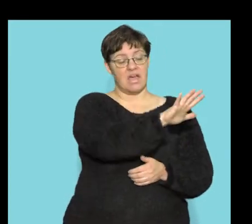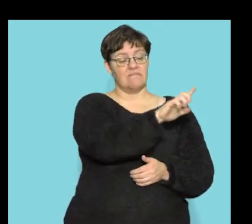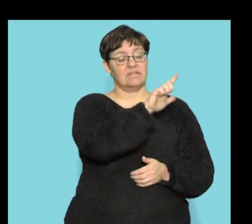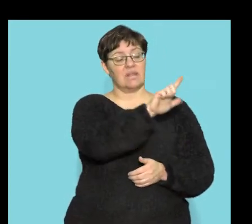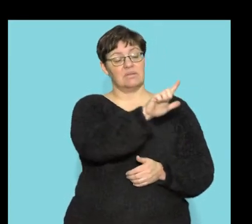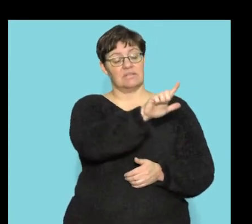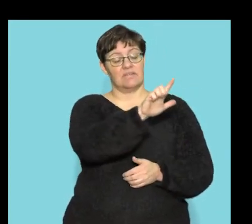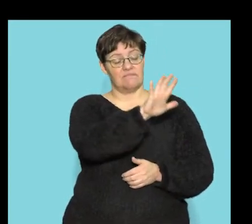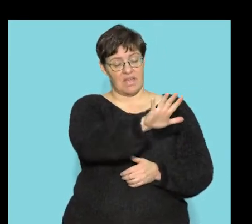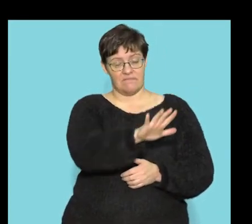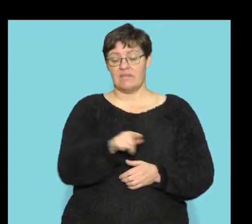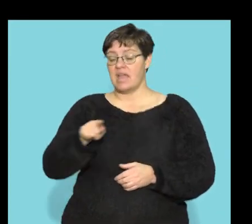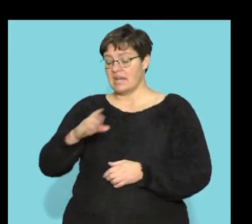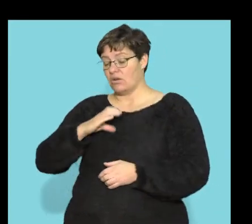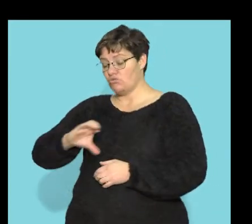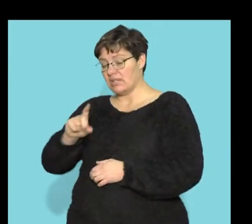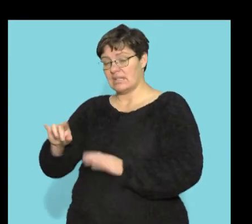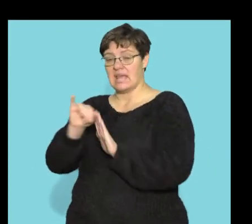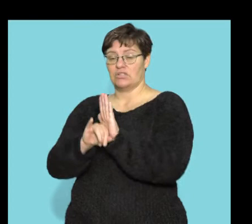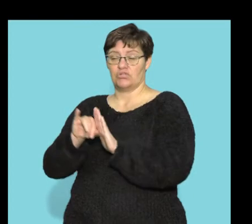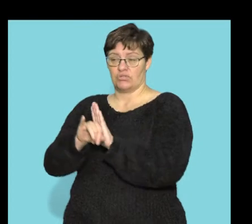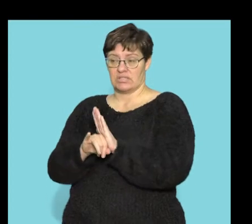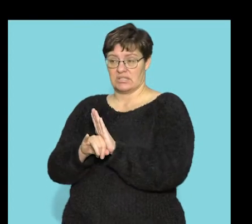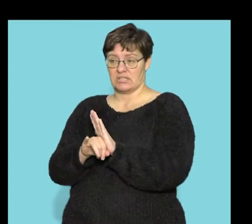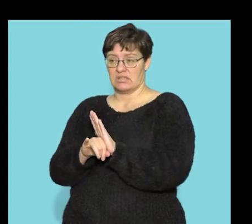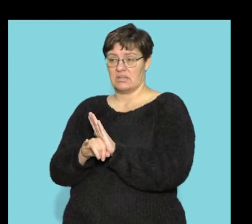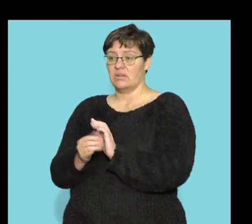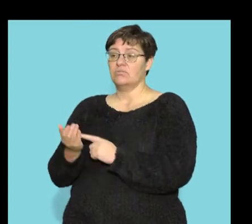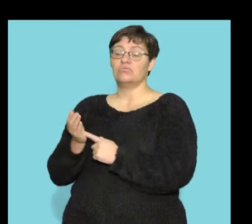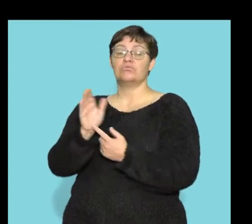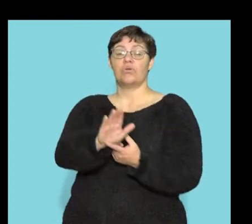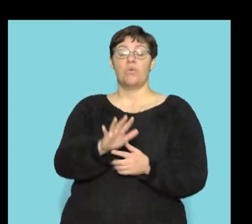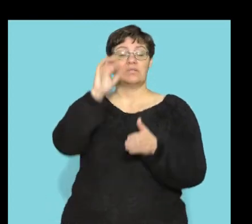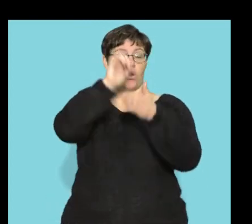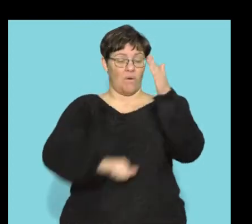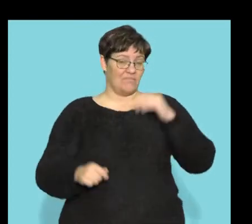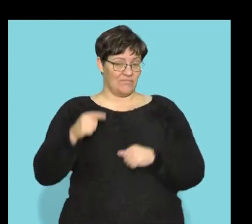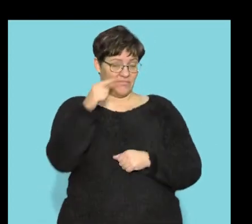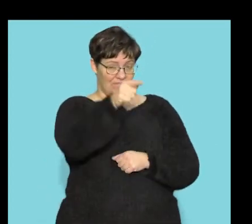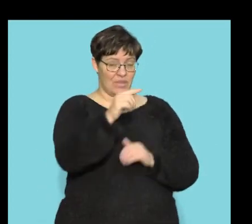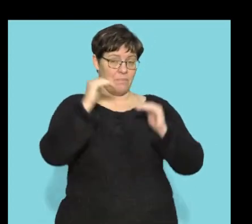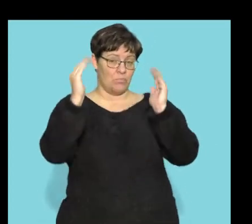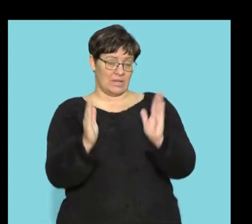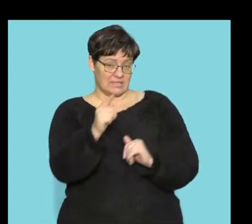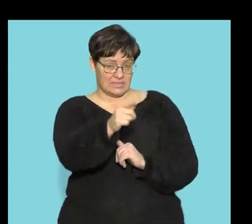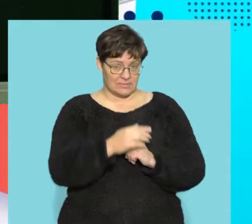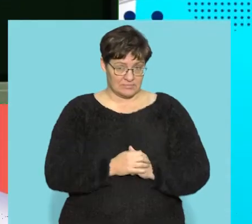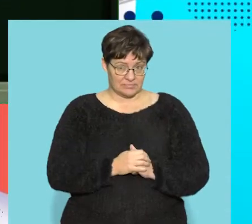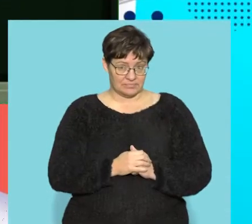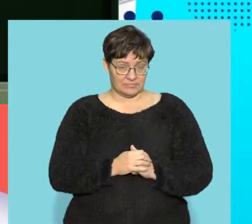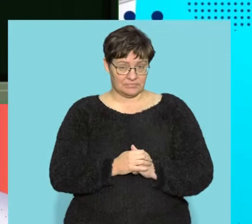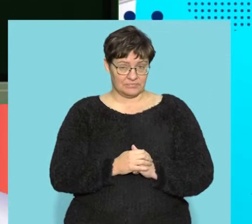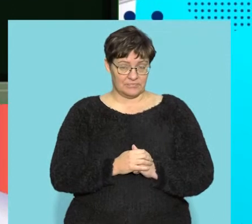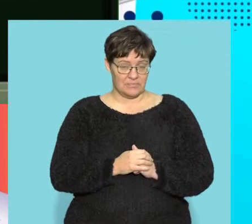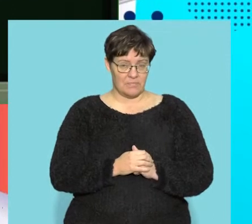5,775 and a credit to insurance, indicating that you must subtract in the brackets. Okay, guys,